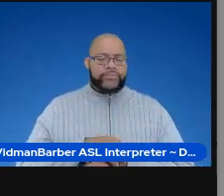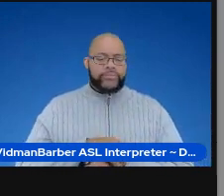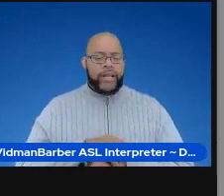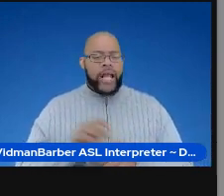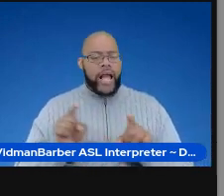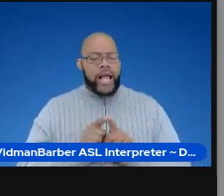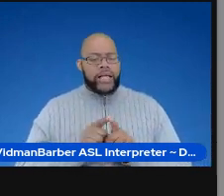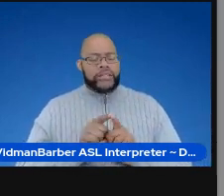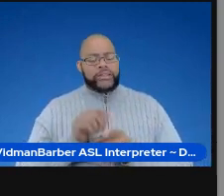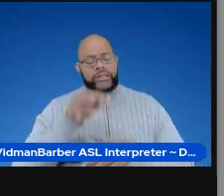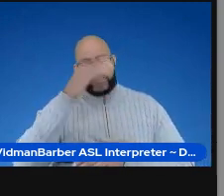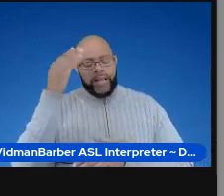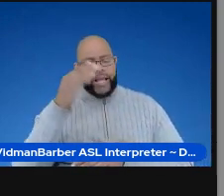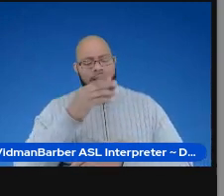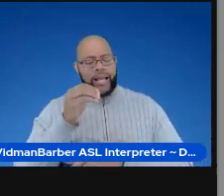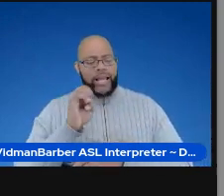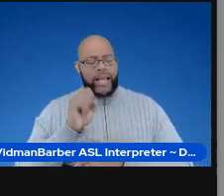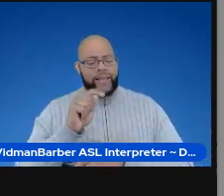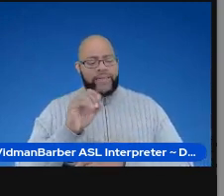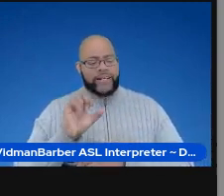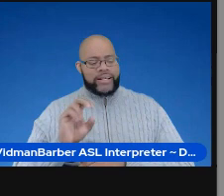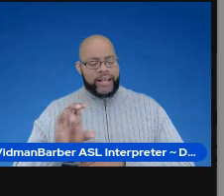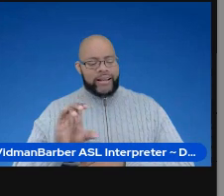ethnic minority.